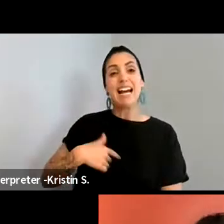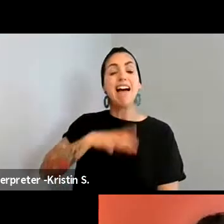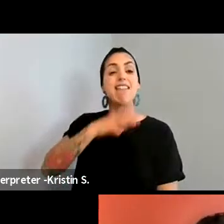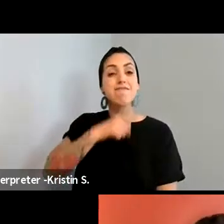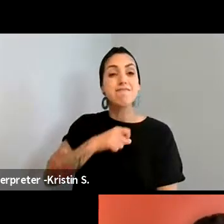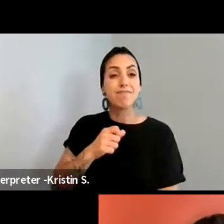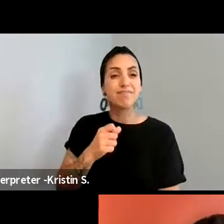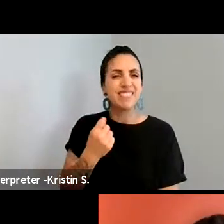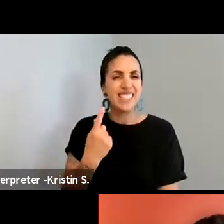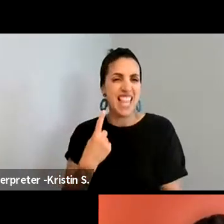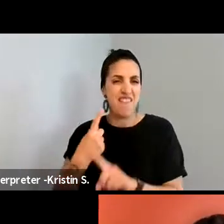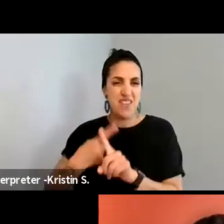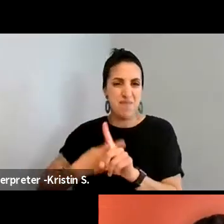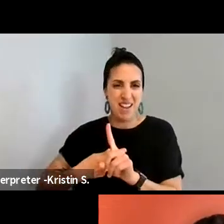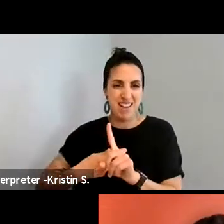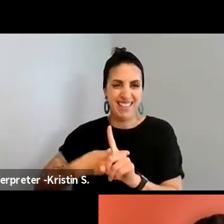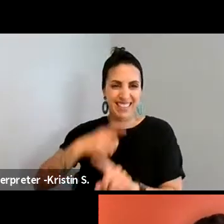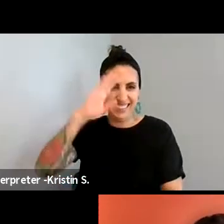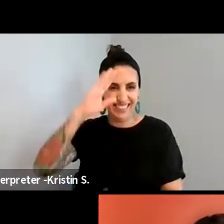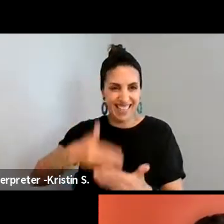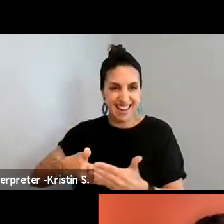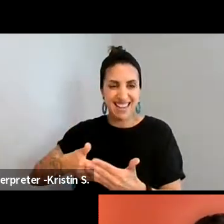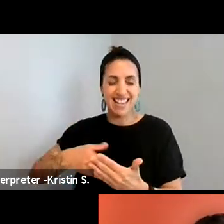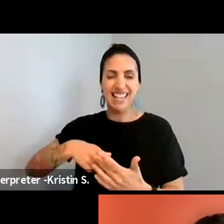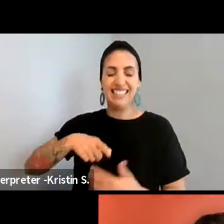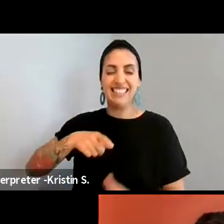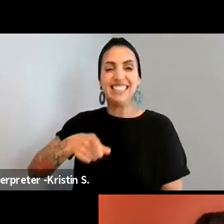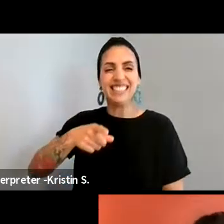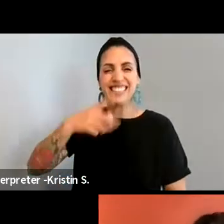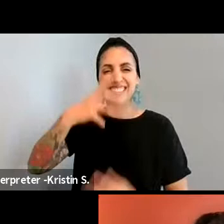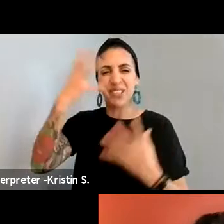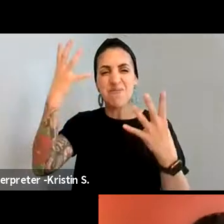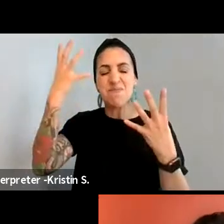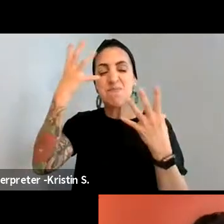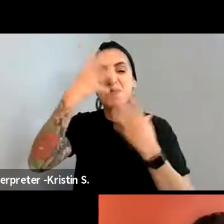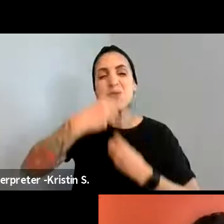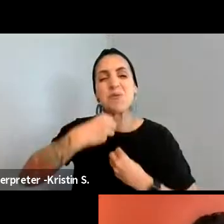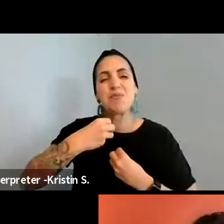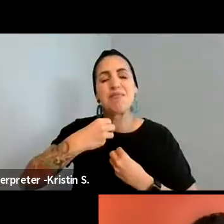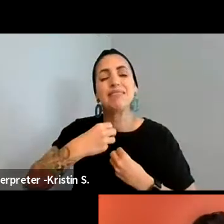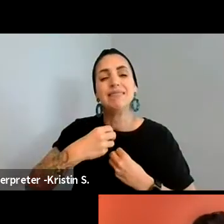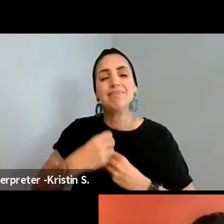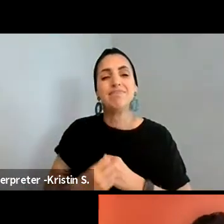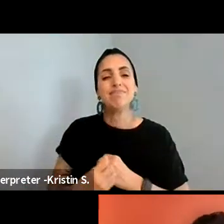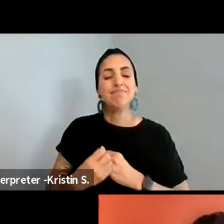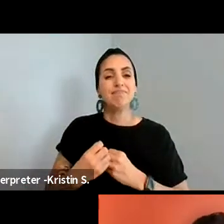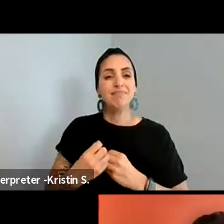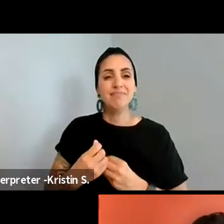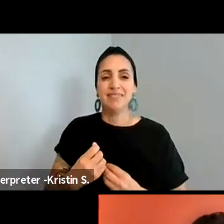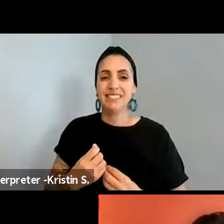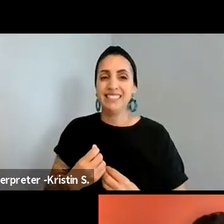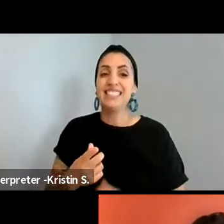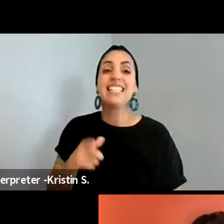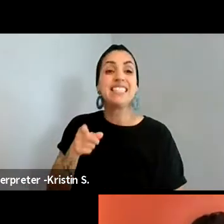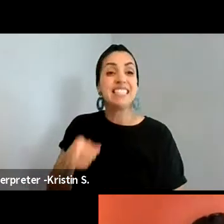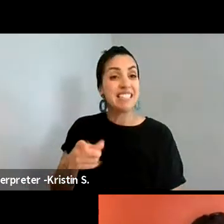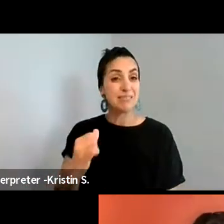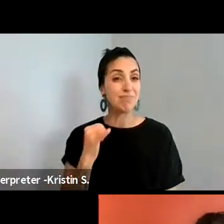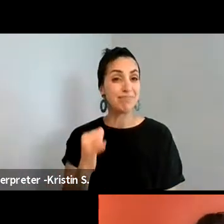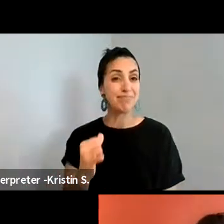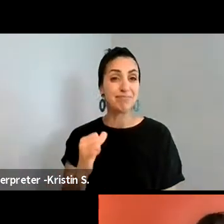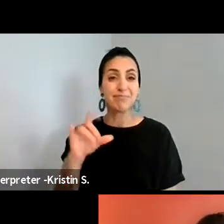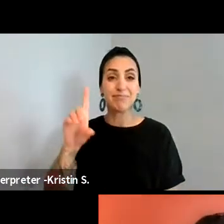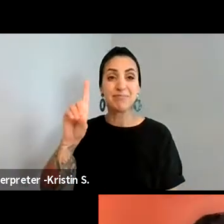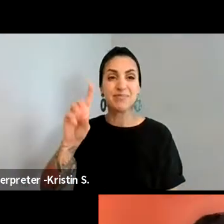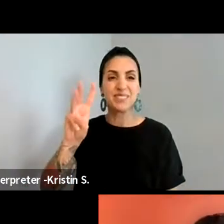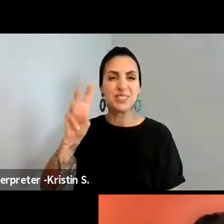11-month-old son, and he is so beautiful and just the biggest joy of my life. He has dwarfism like me. So he's a